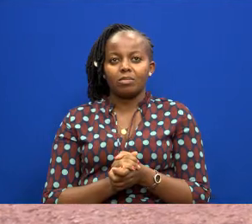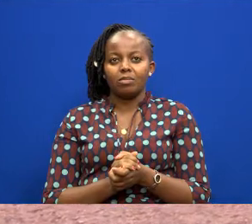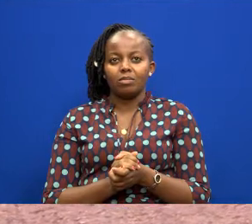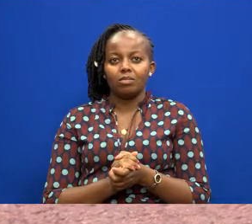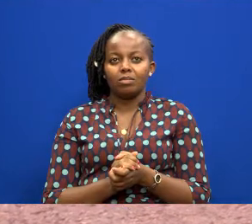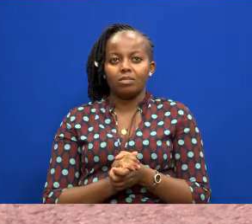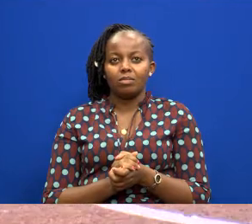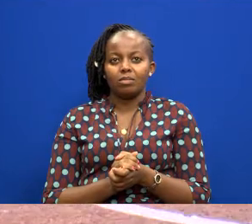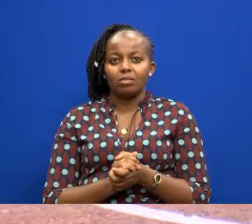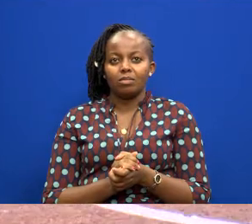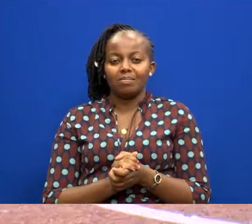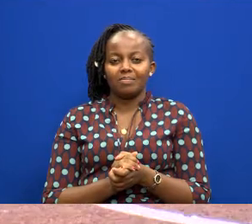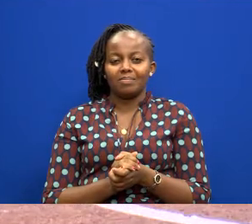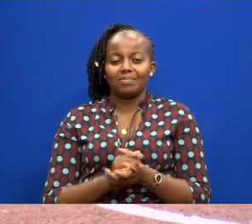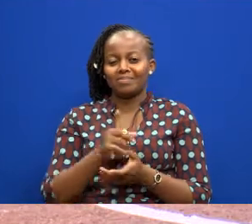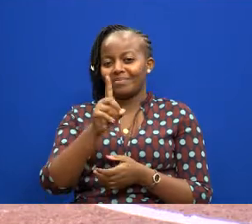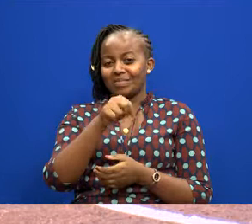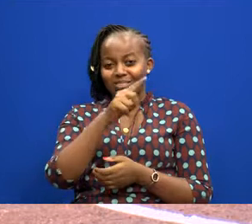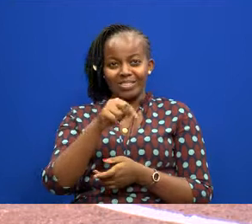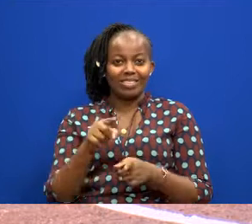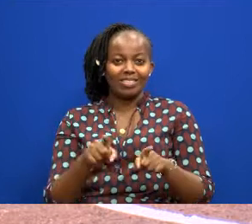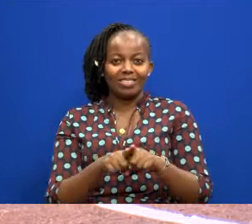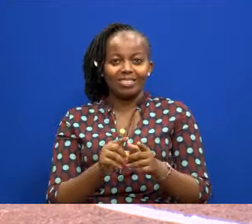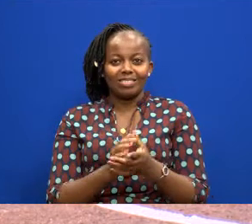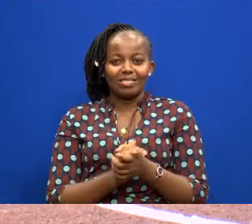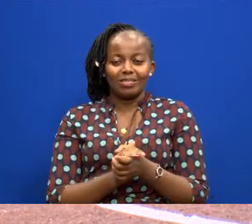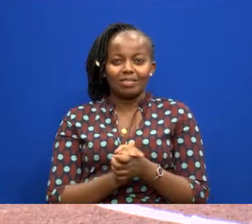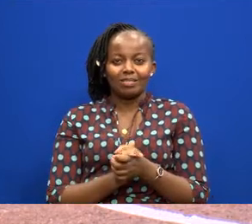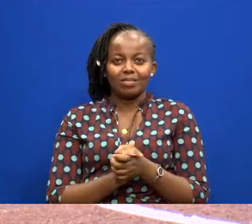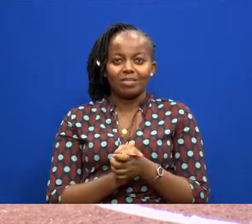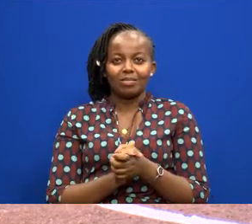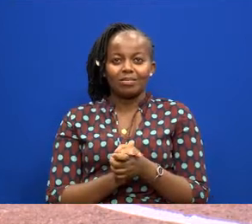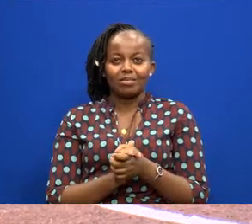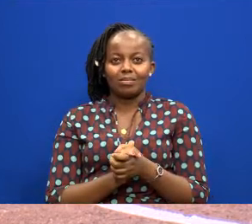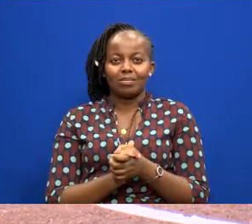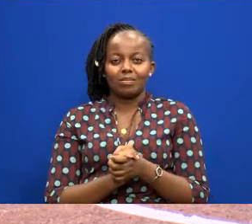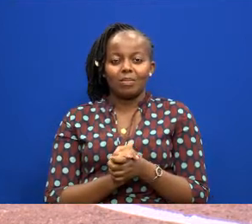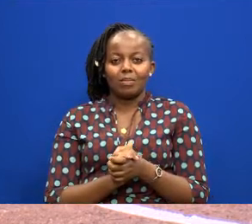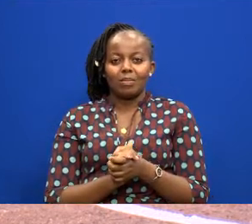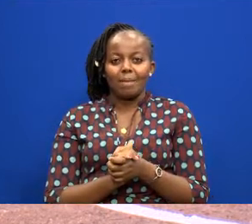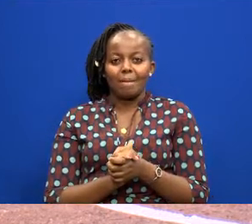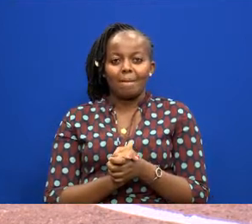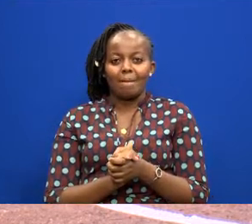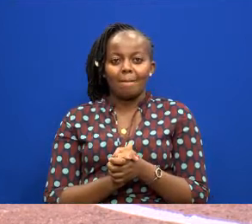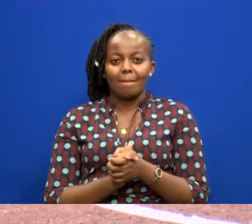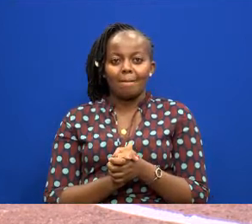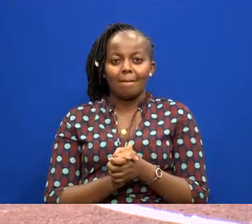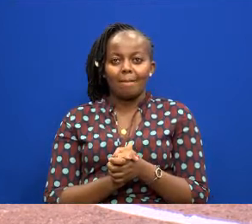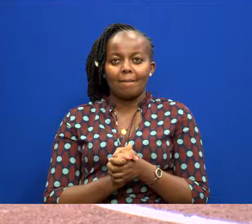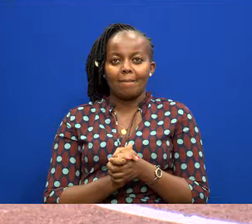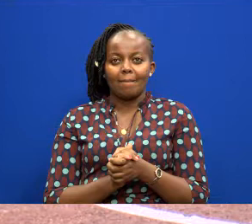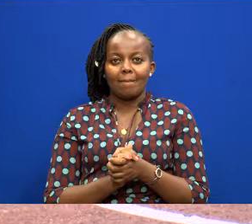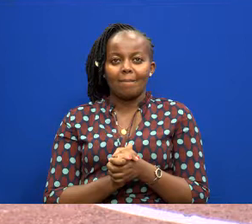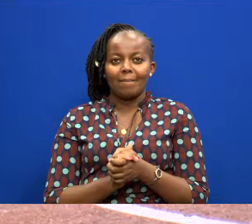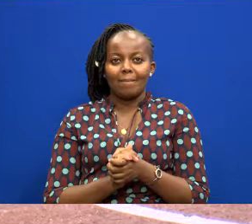Bant. Kwani uko namba? You're also not going far. Bant. Bant.